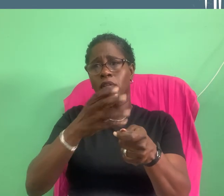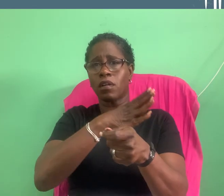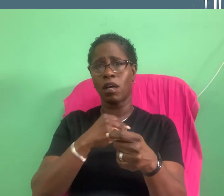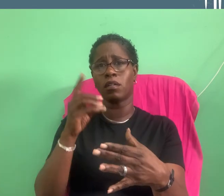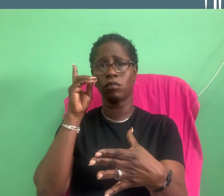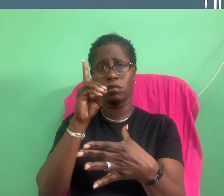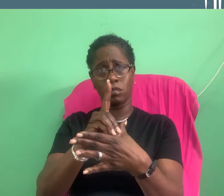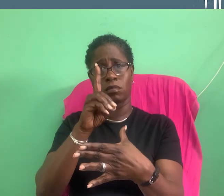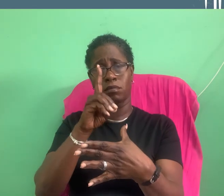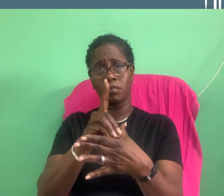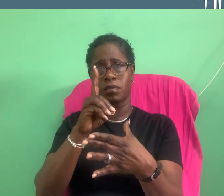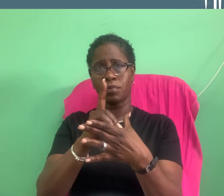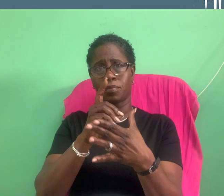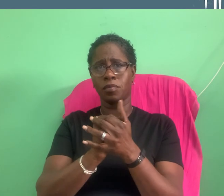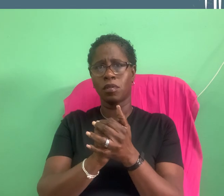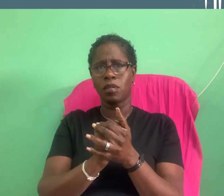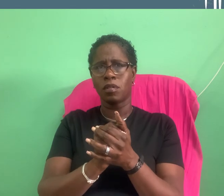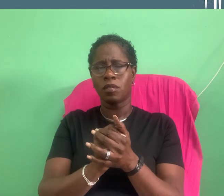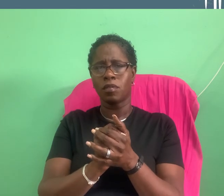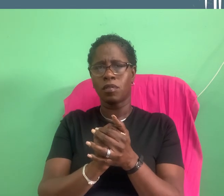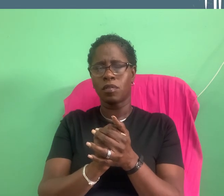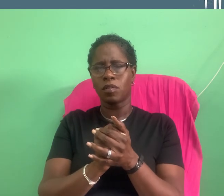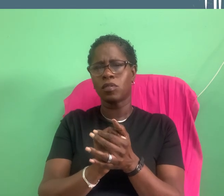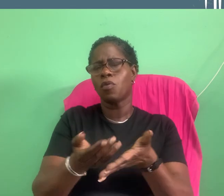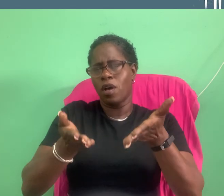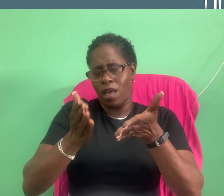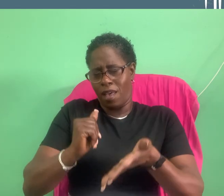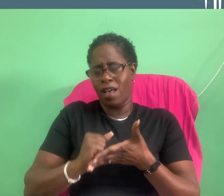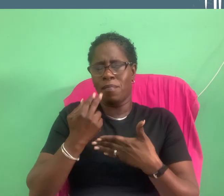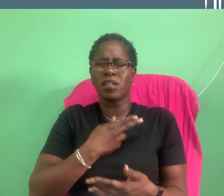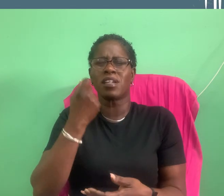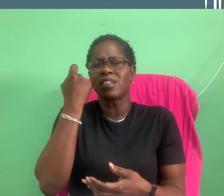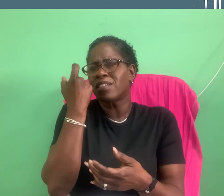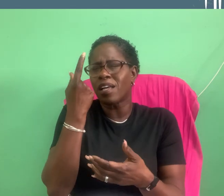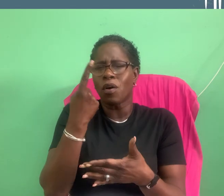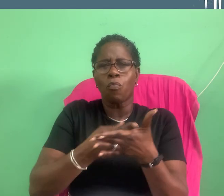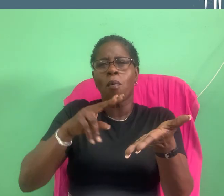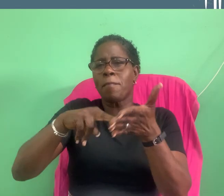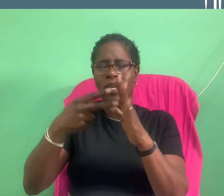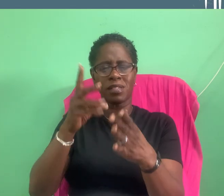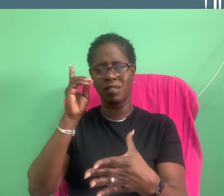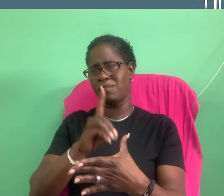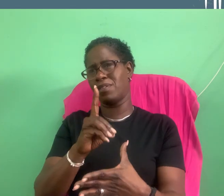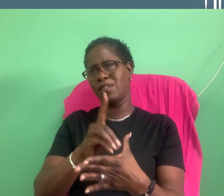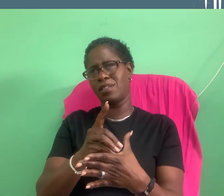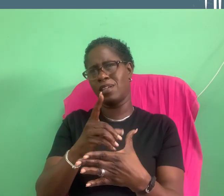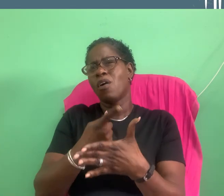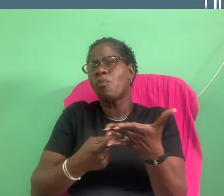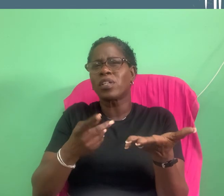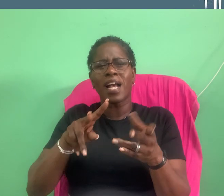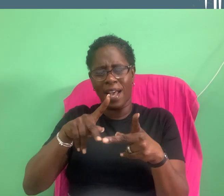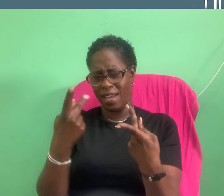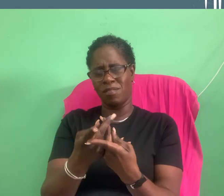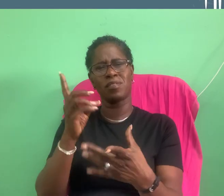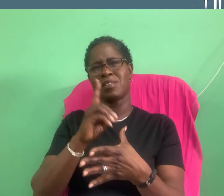disability. So could you please guide us into the complex concept of disability? What do we mean when we say disability, and what forms